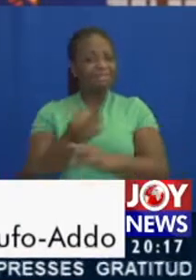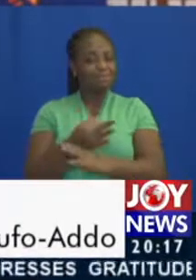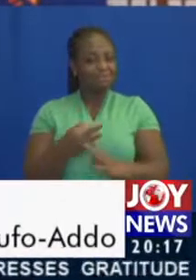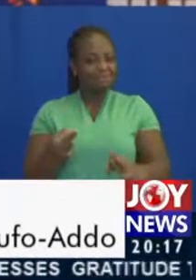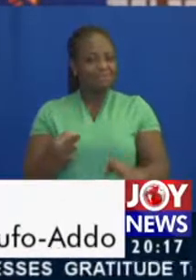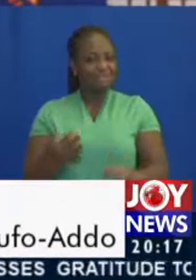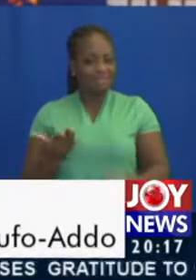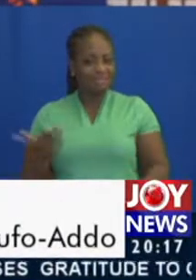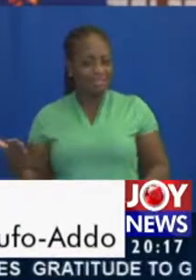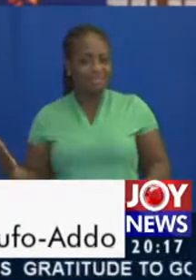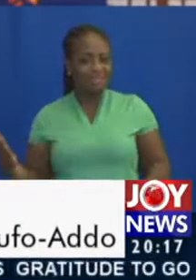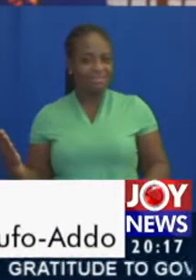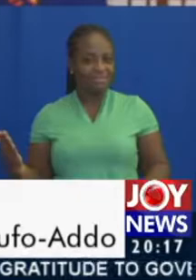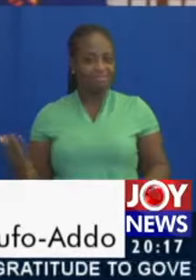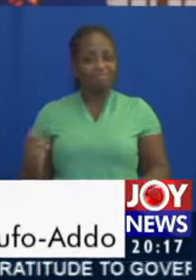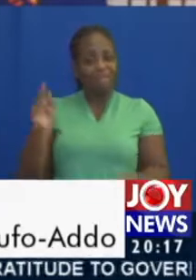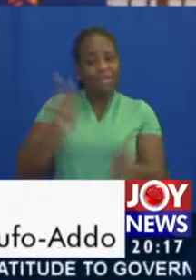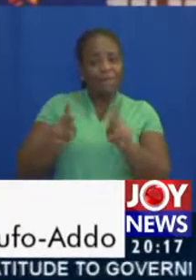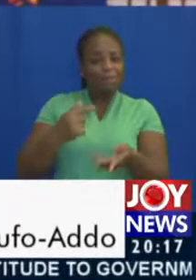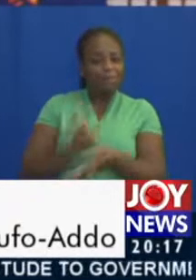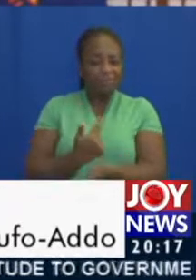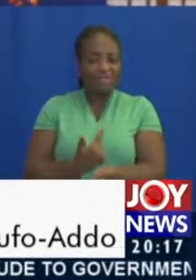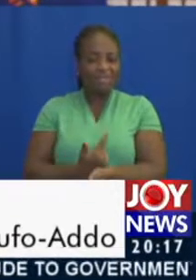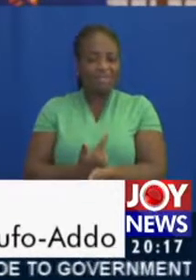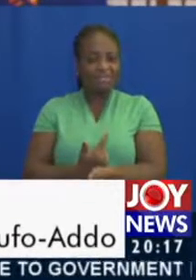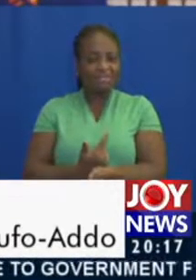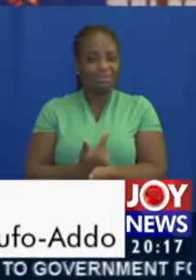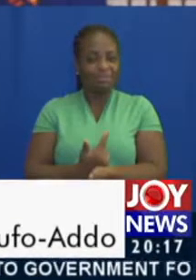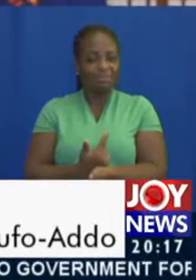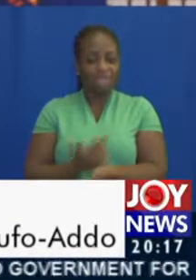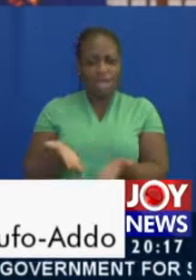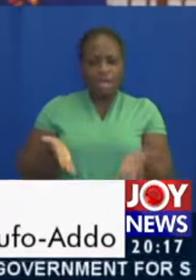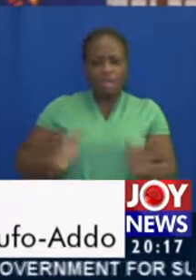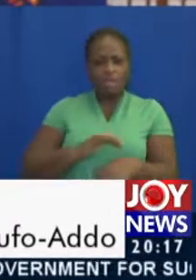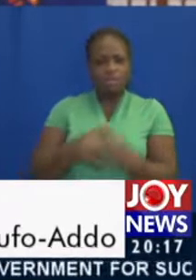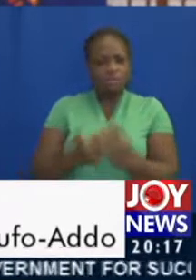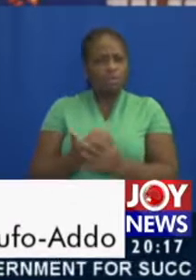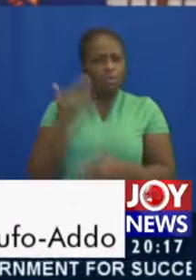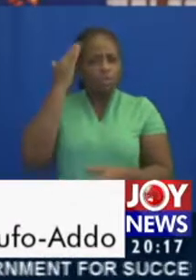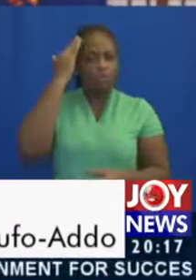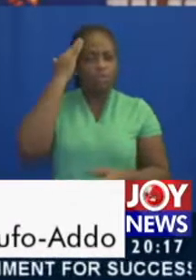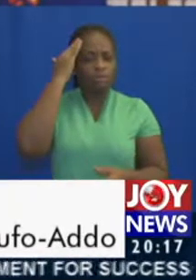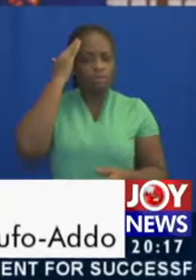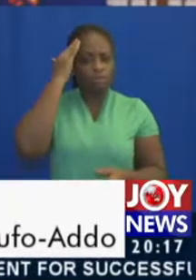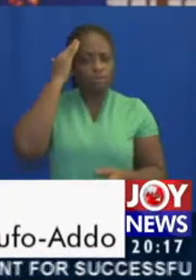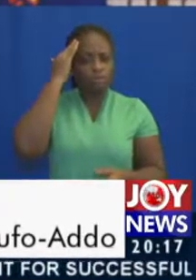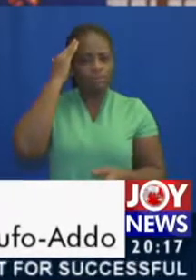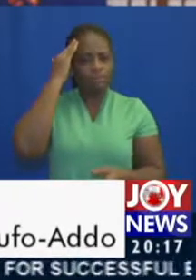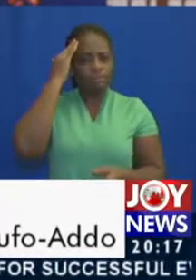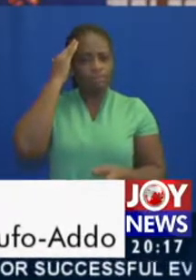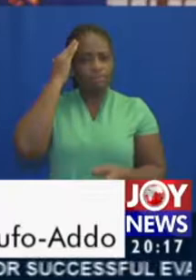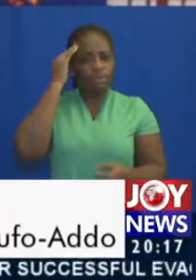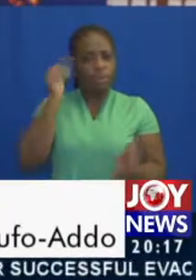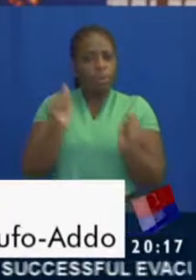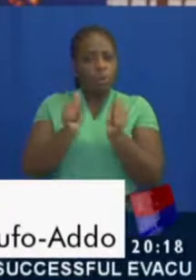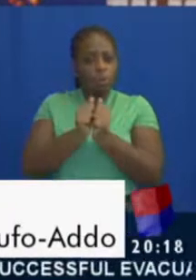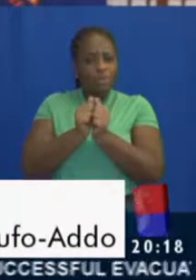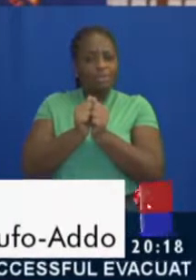Fellow Ghanaians, let us remember at all times that the phased opening up of our